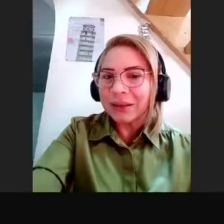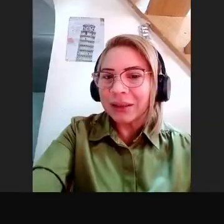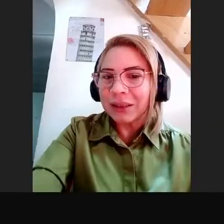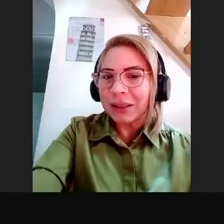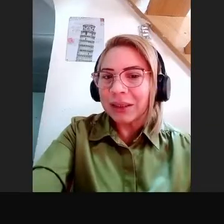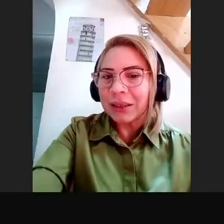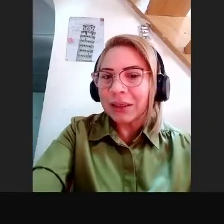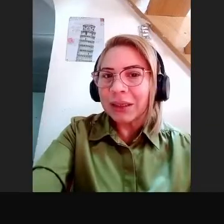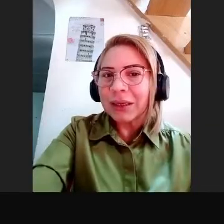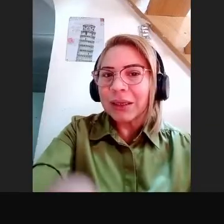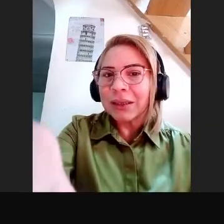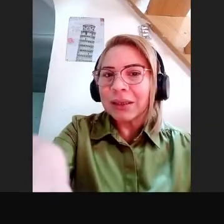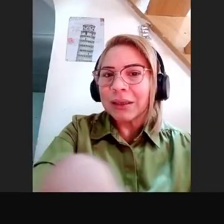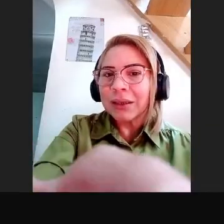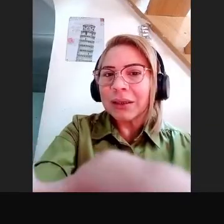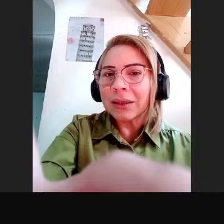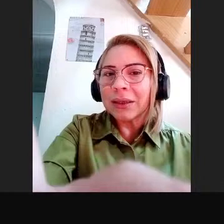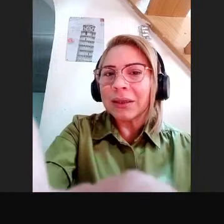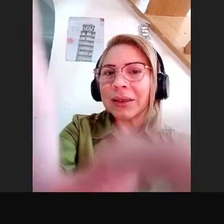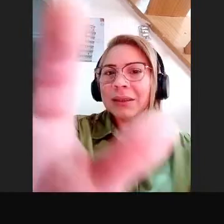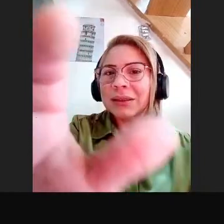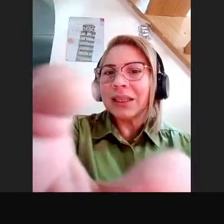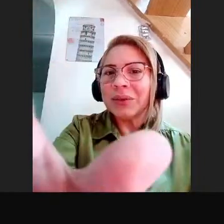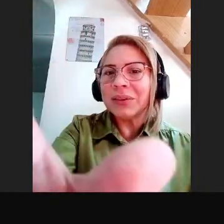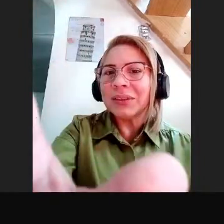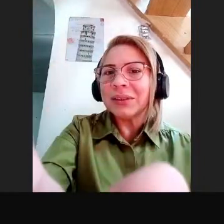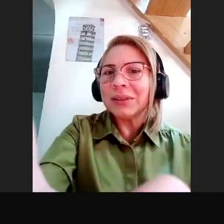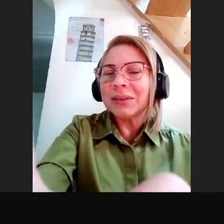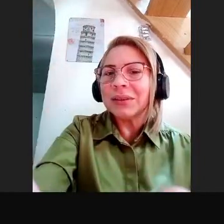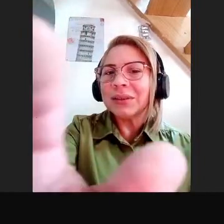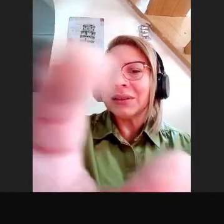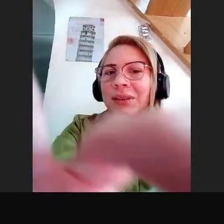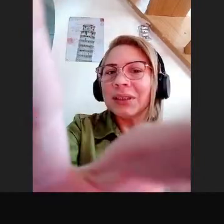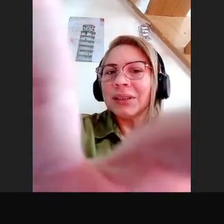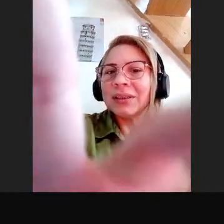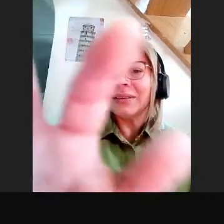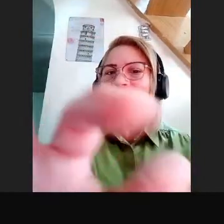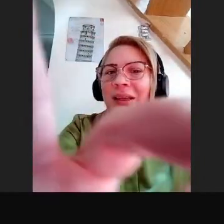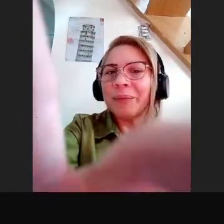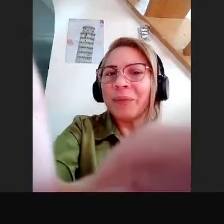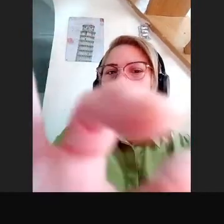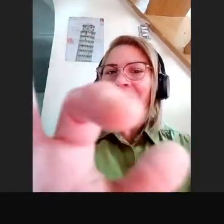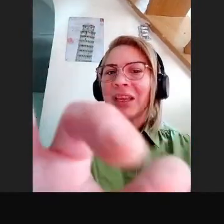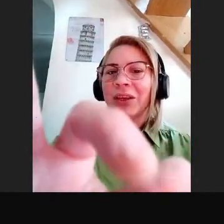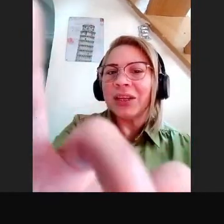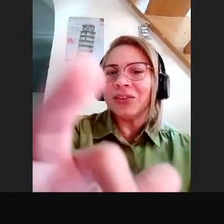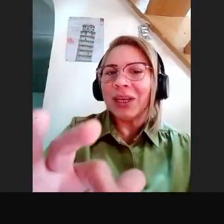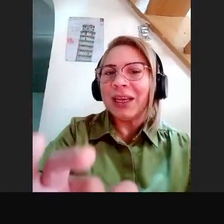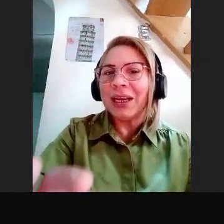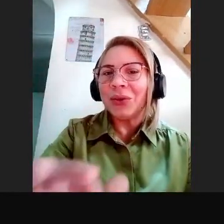I get interpretation in this channel, but